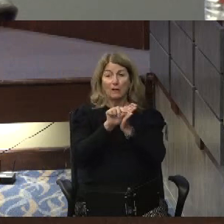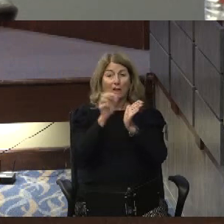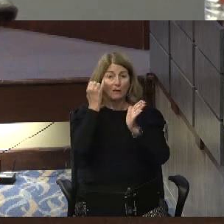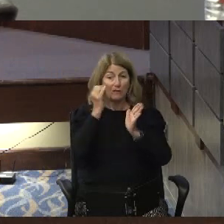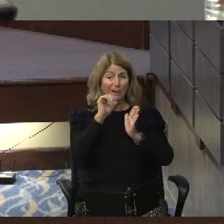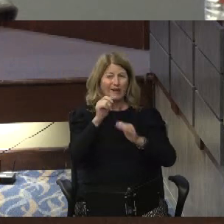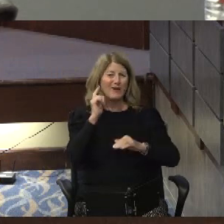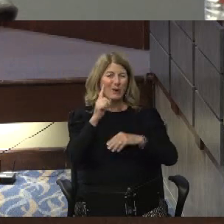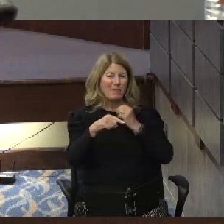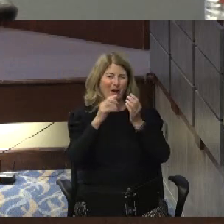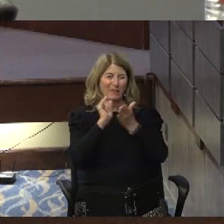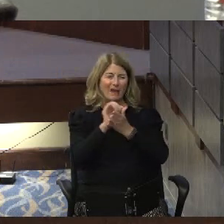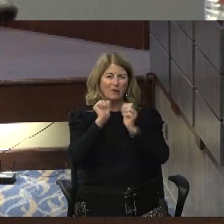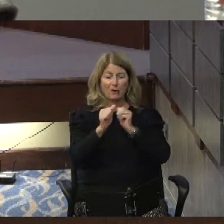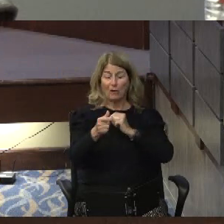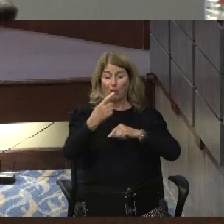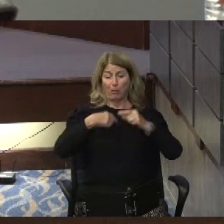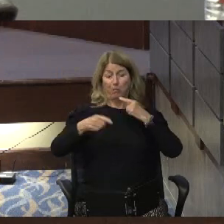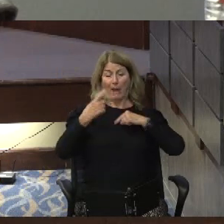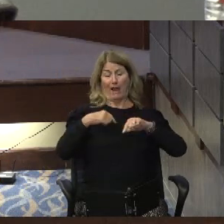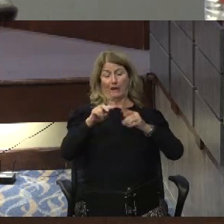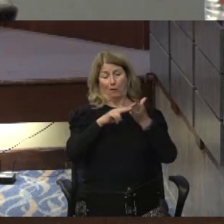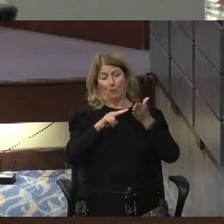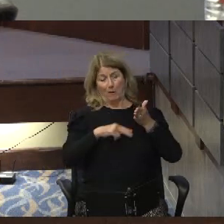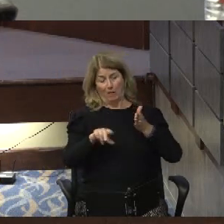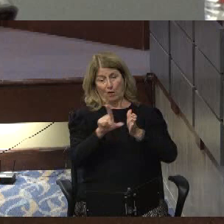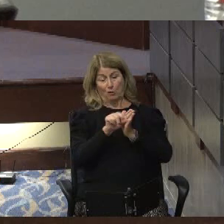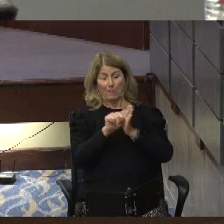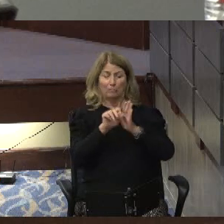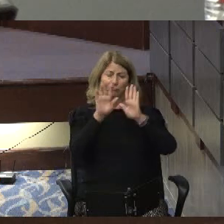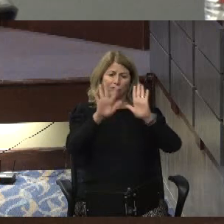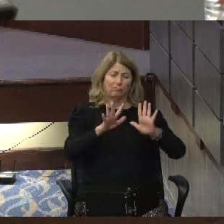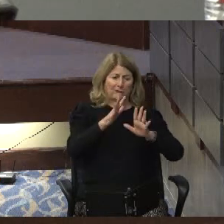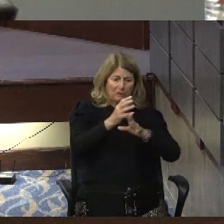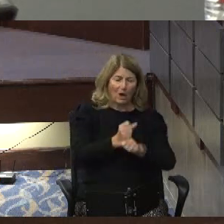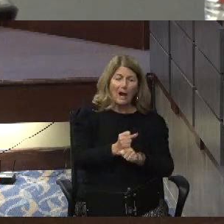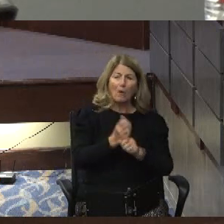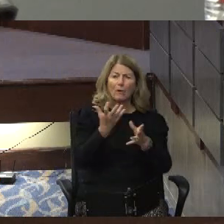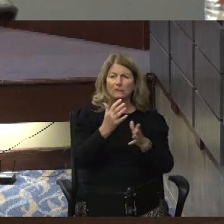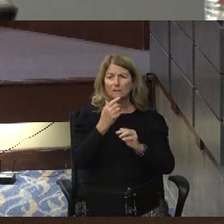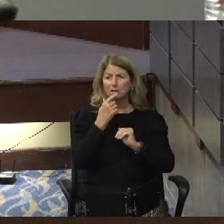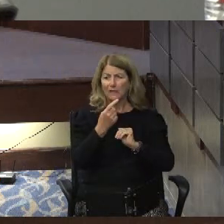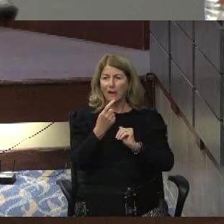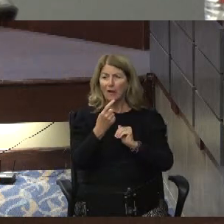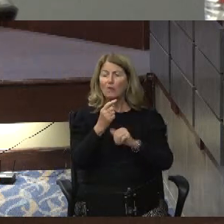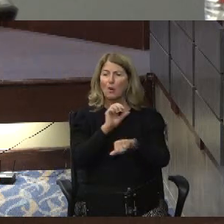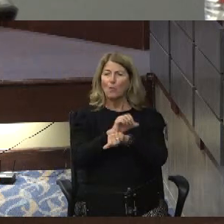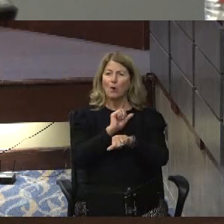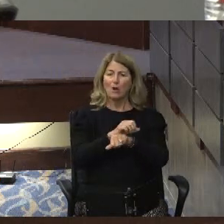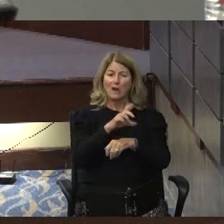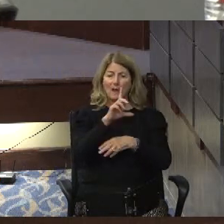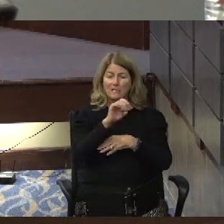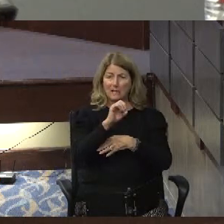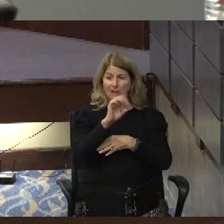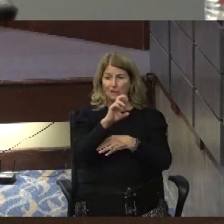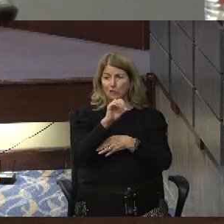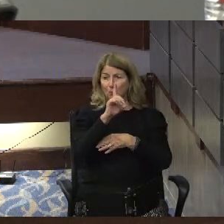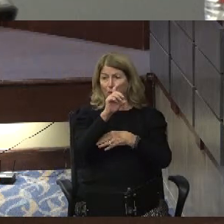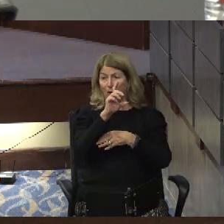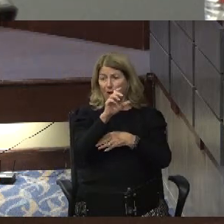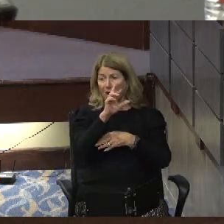that article. They did a great job of summarizing the event. But I specifically wanted to highlight the work of Deidre Emerson, our deputy city